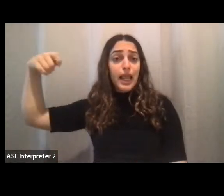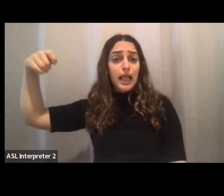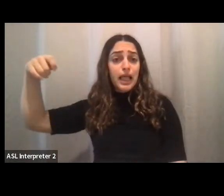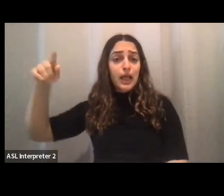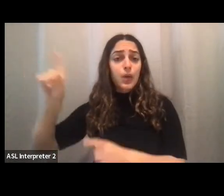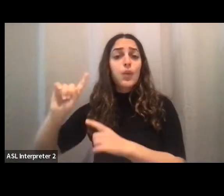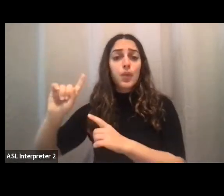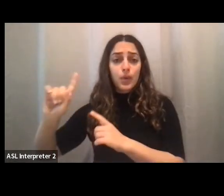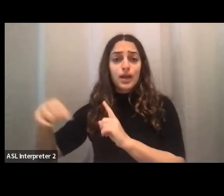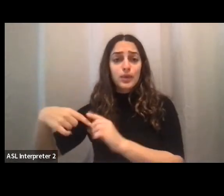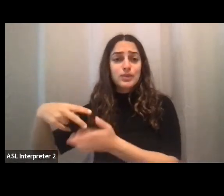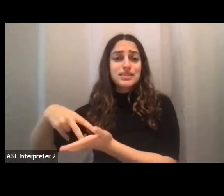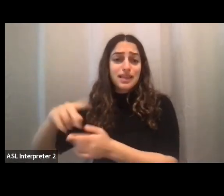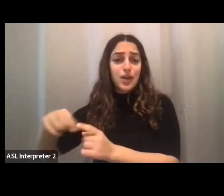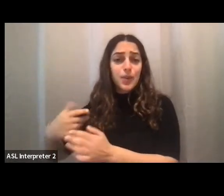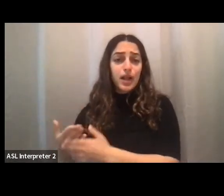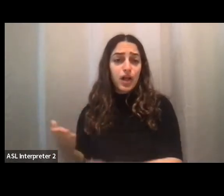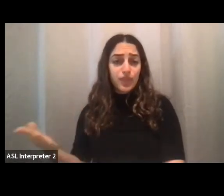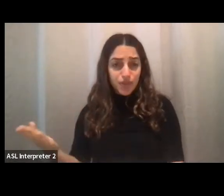when i got there